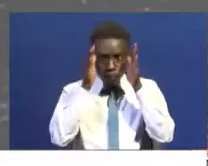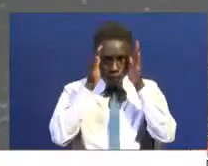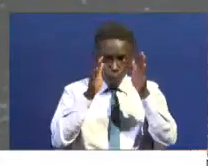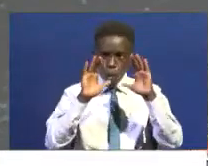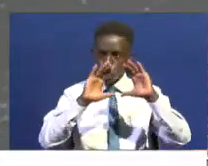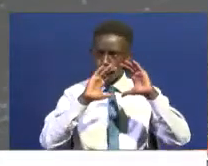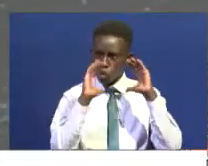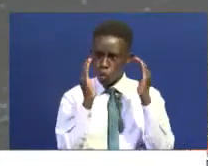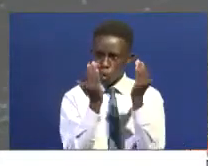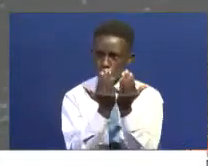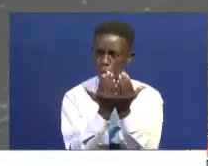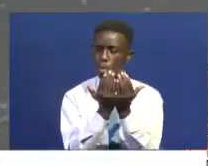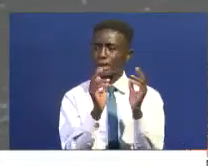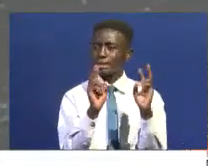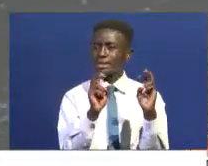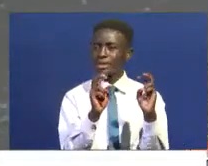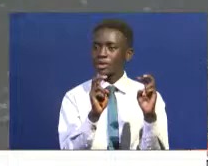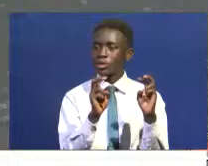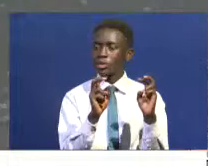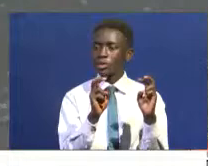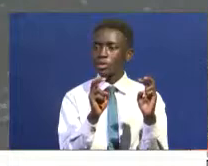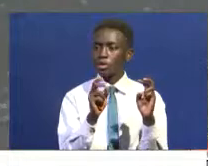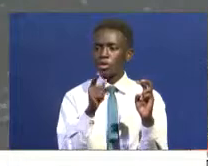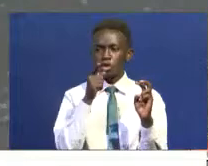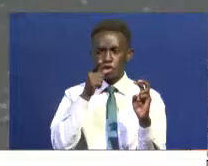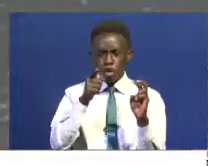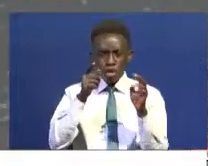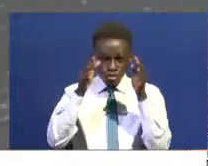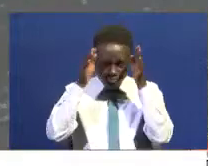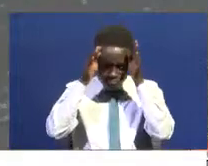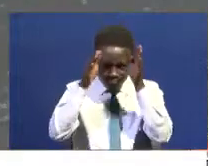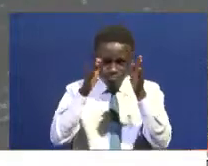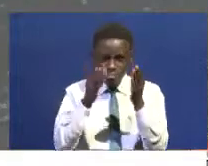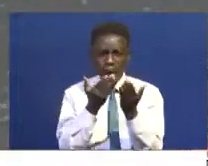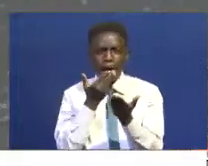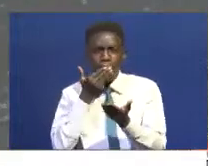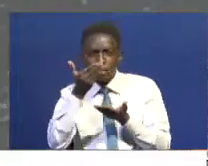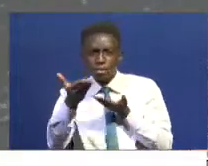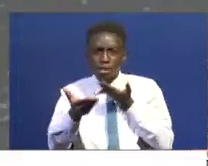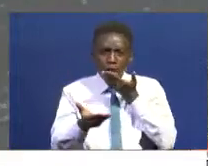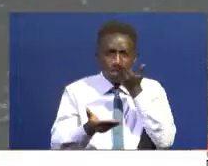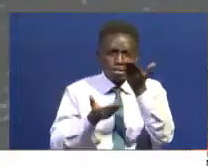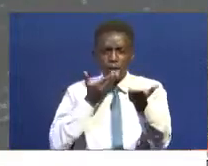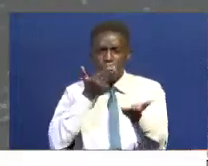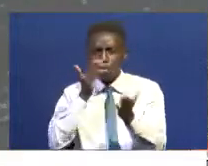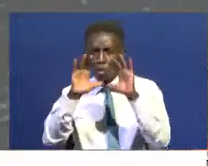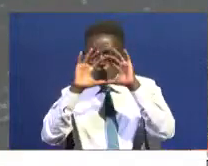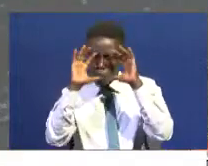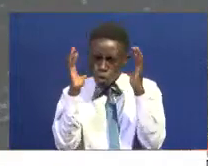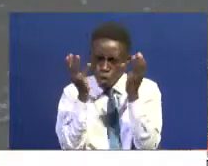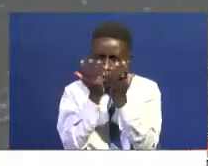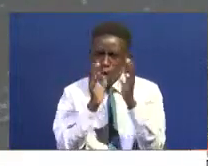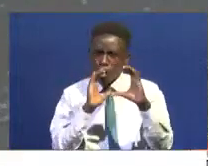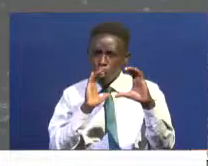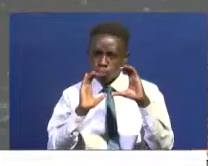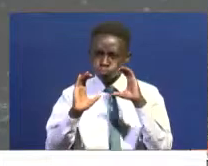facilitate global conversations? So we are hoping that even as we go to Baku, despite the fact that it's an